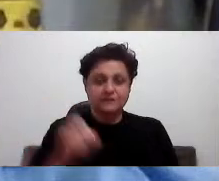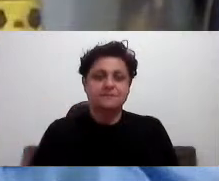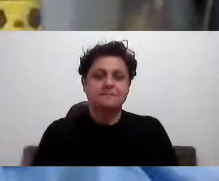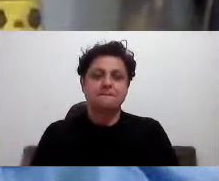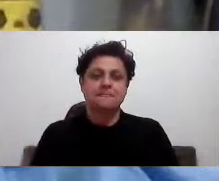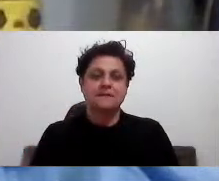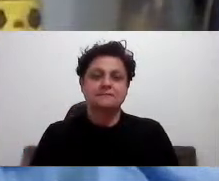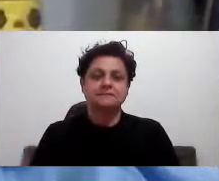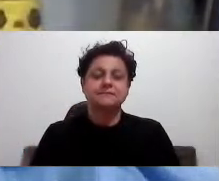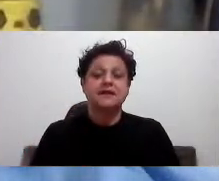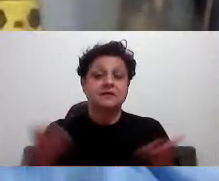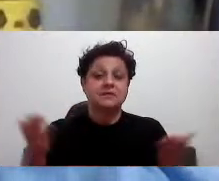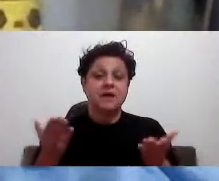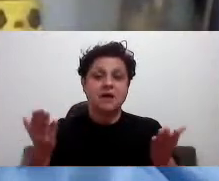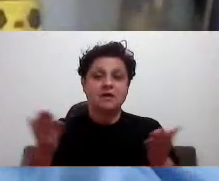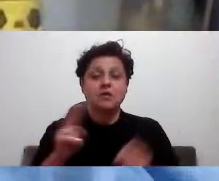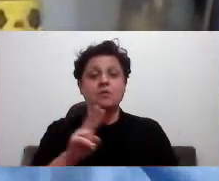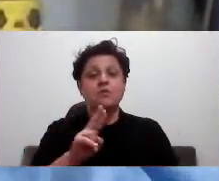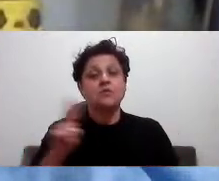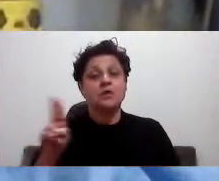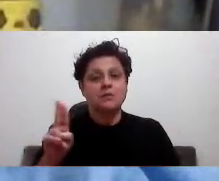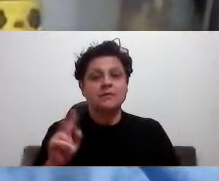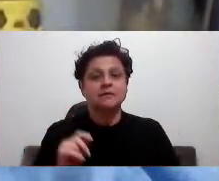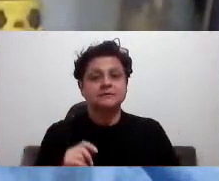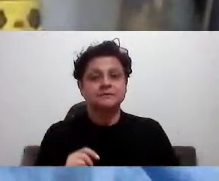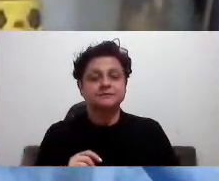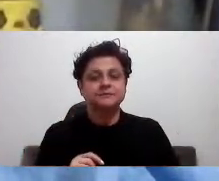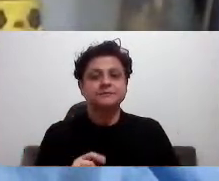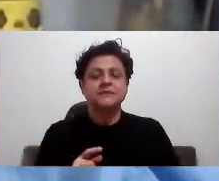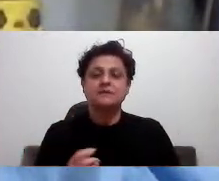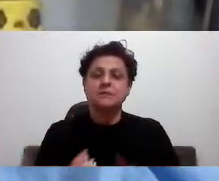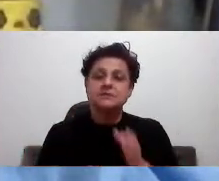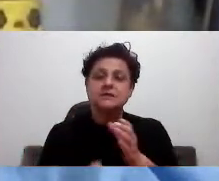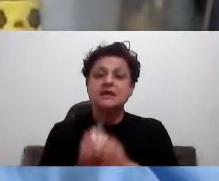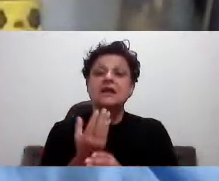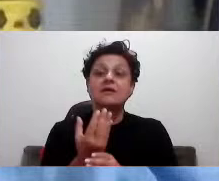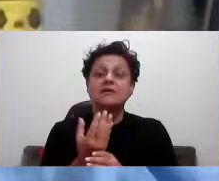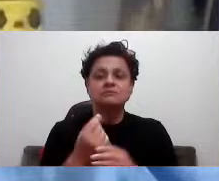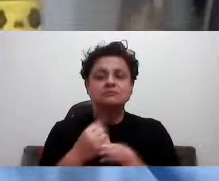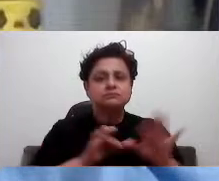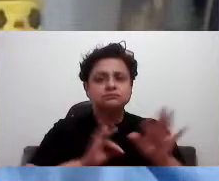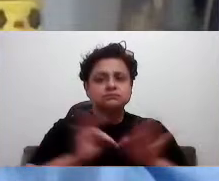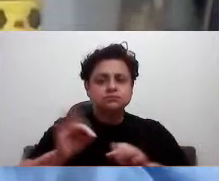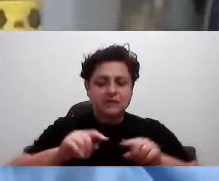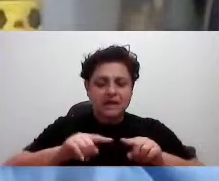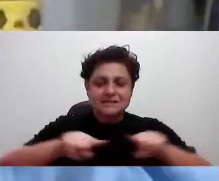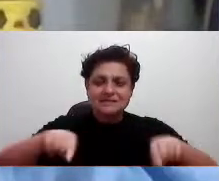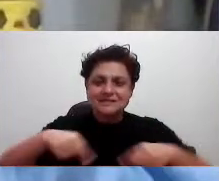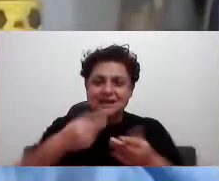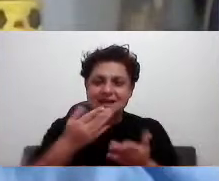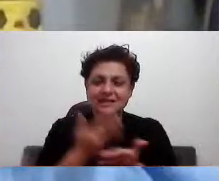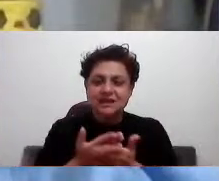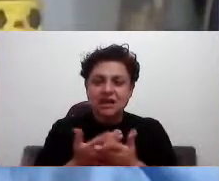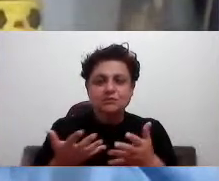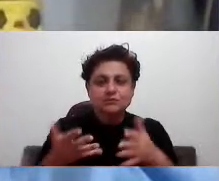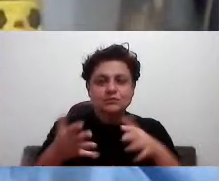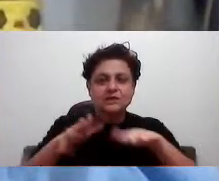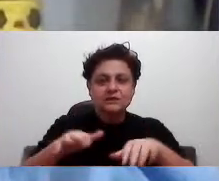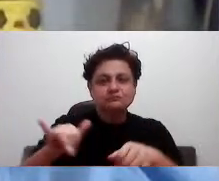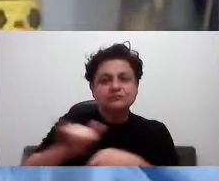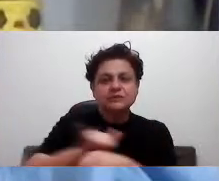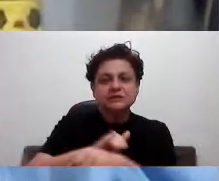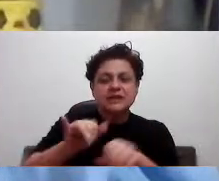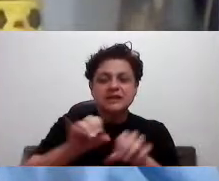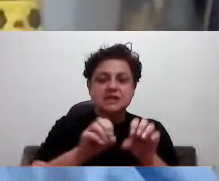de agora ela é chamada de Criando salas de aula inclusivas, estratégias para EDI no ensino da língua inglesa.